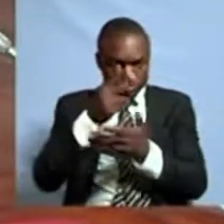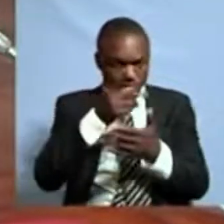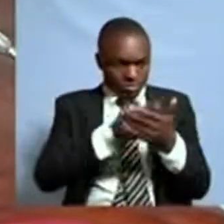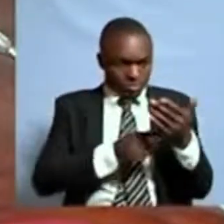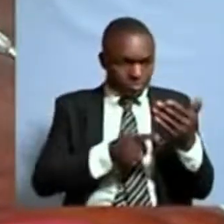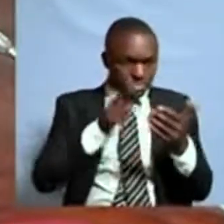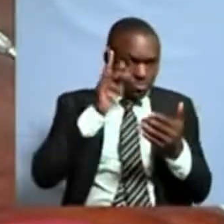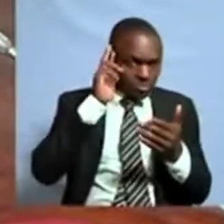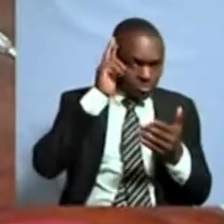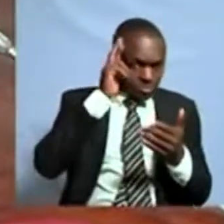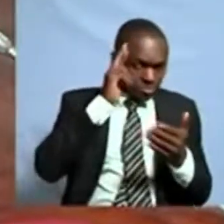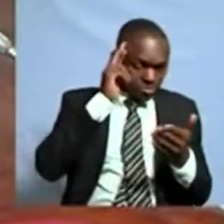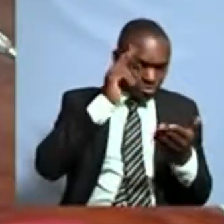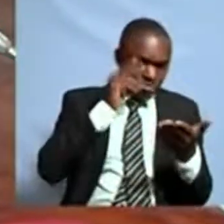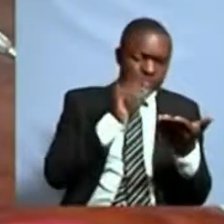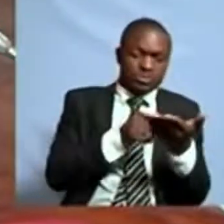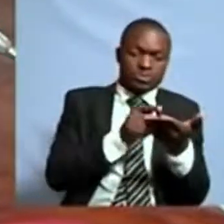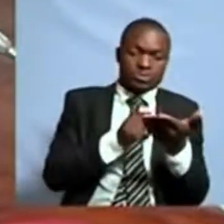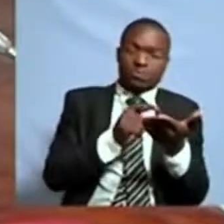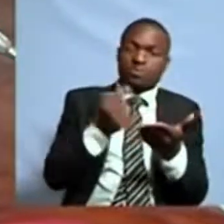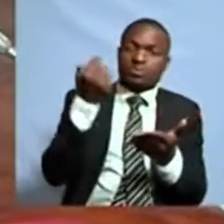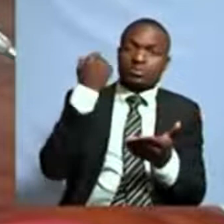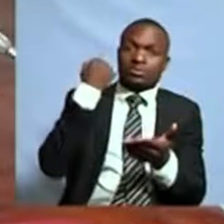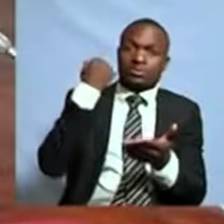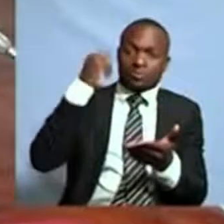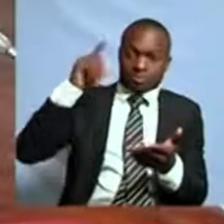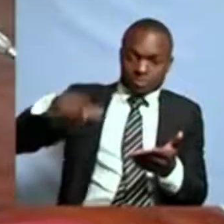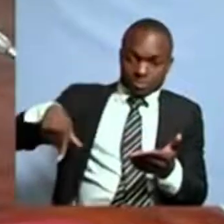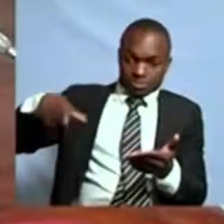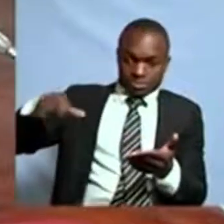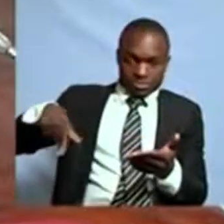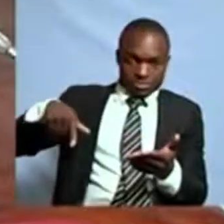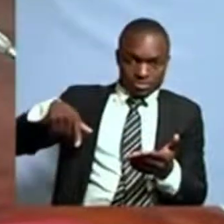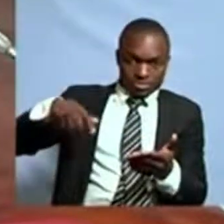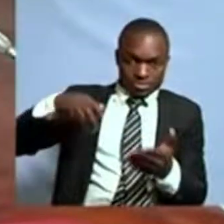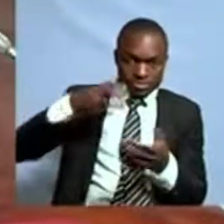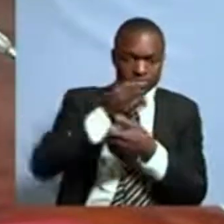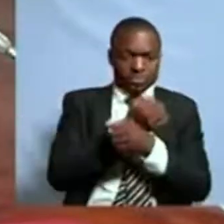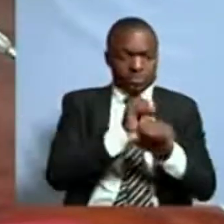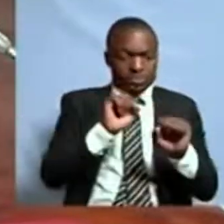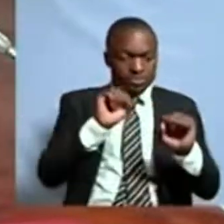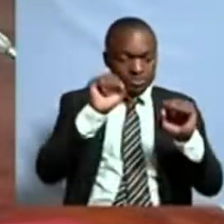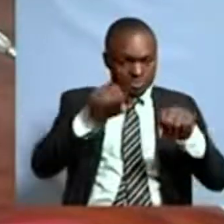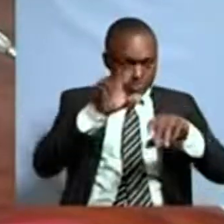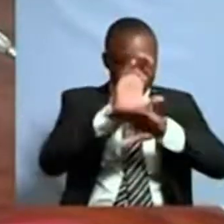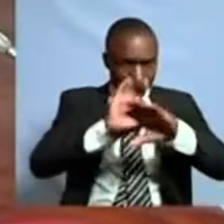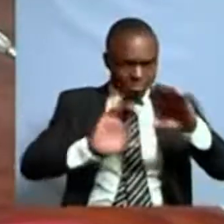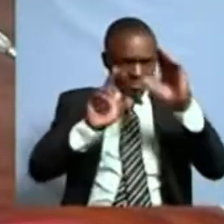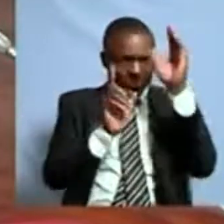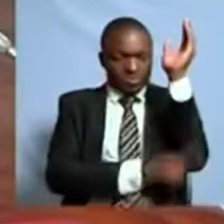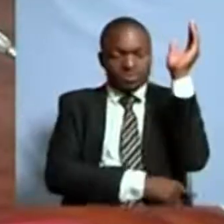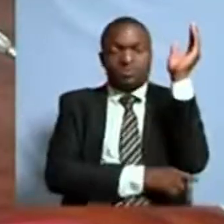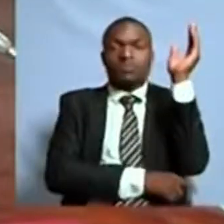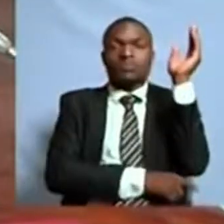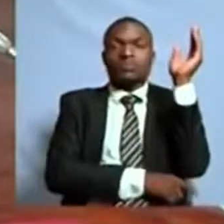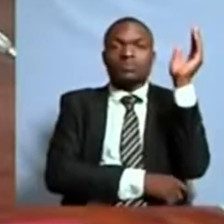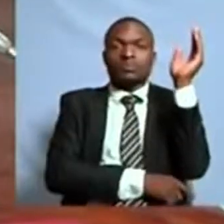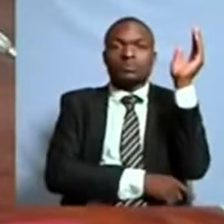the reasons behind the delayed remittances that might have caused the penalties to have been